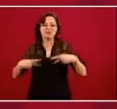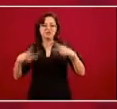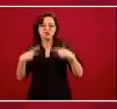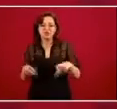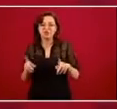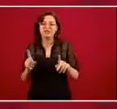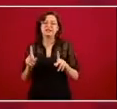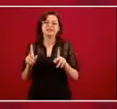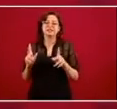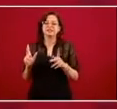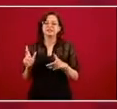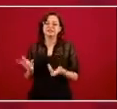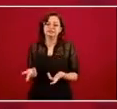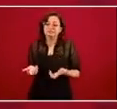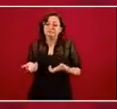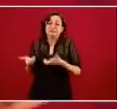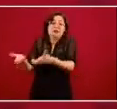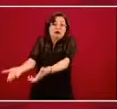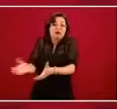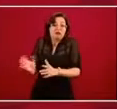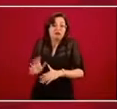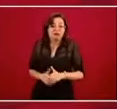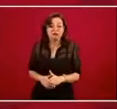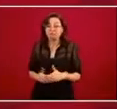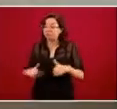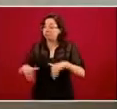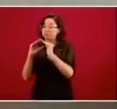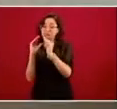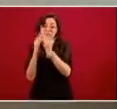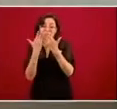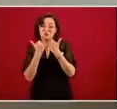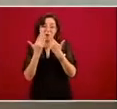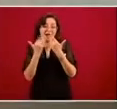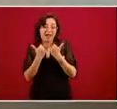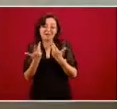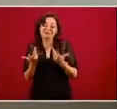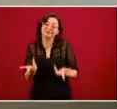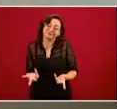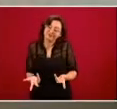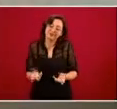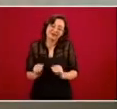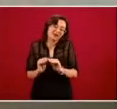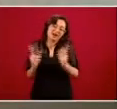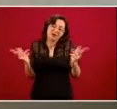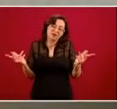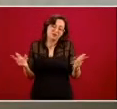migrants, or homeless people. They don't have a home either.